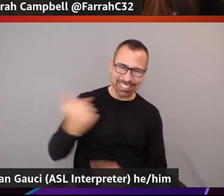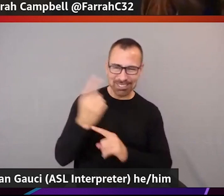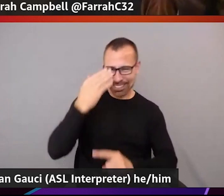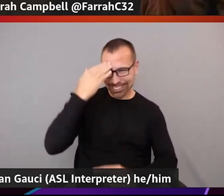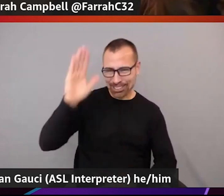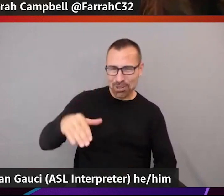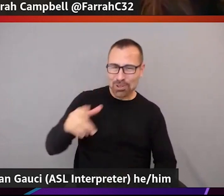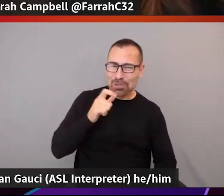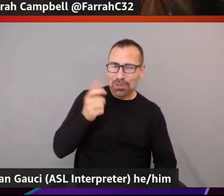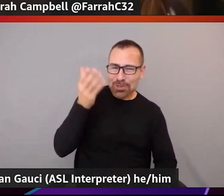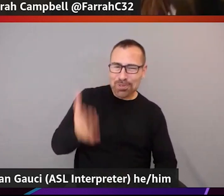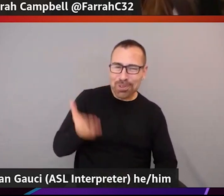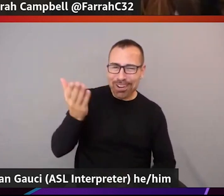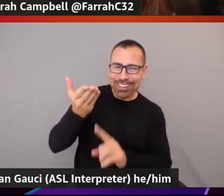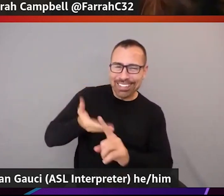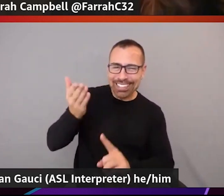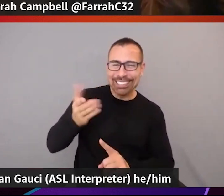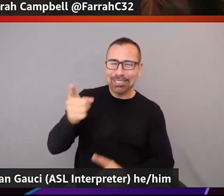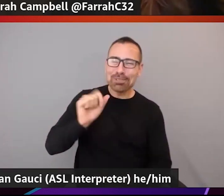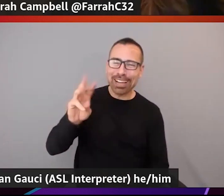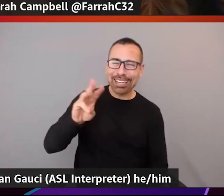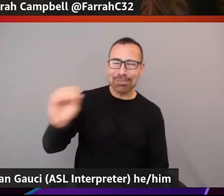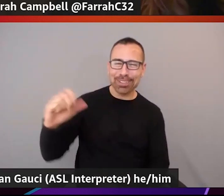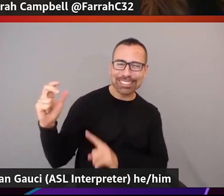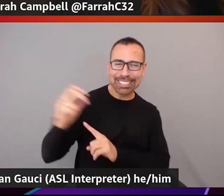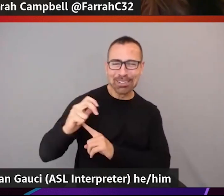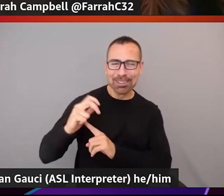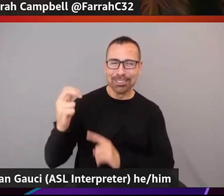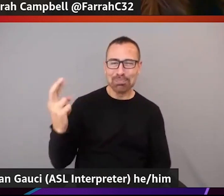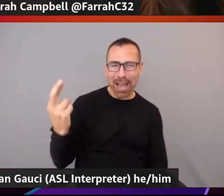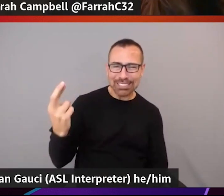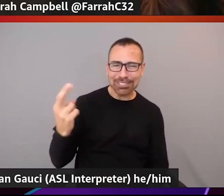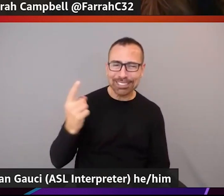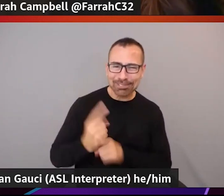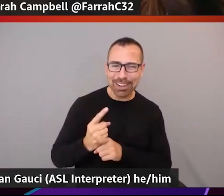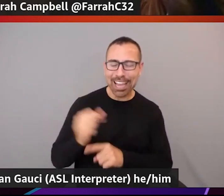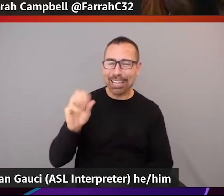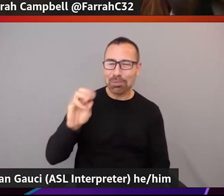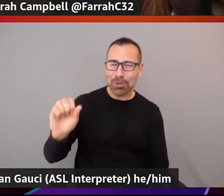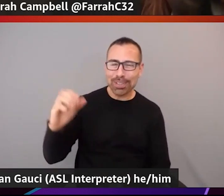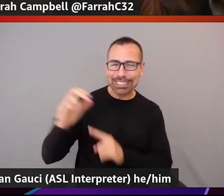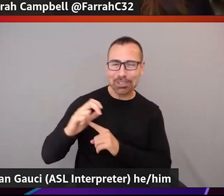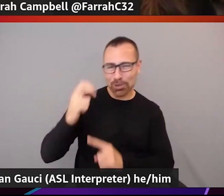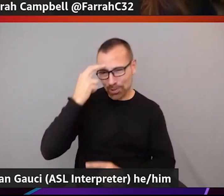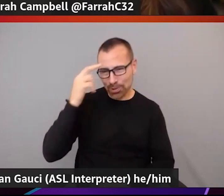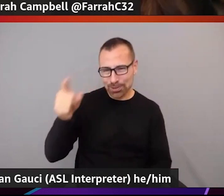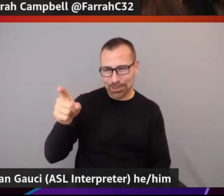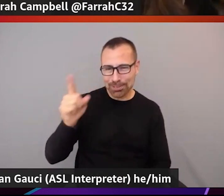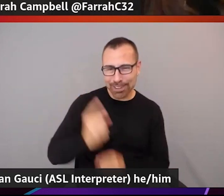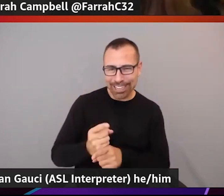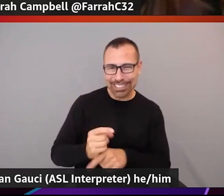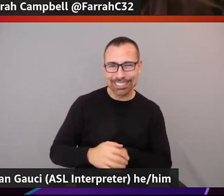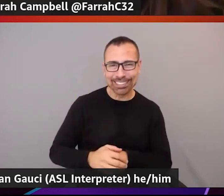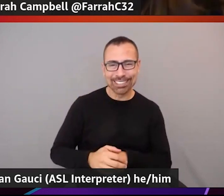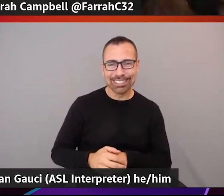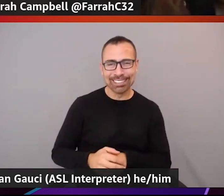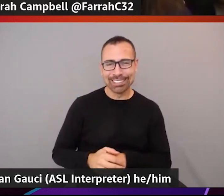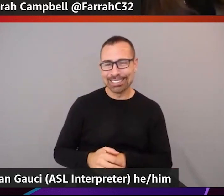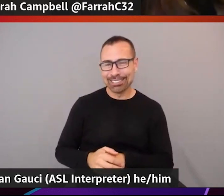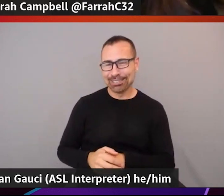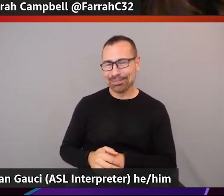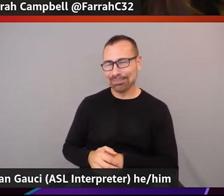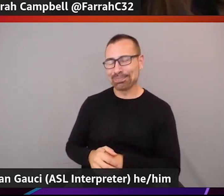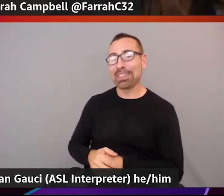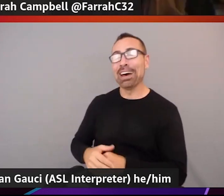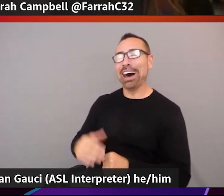You're the AWS hero's best friend, I think. I think every AWS hero knows you. Well, I think so. Thanks Okay. for